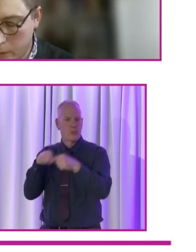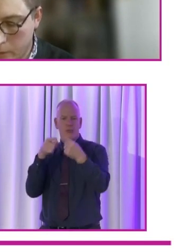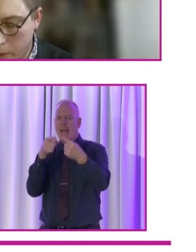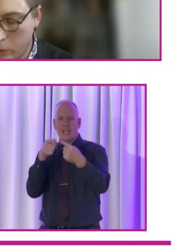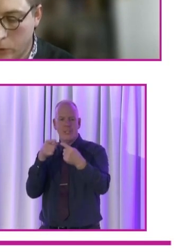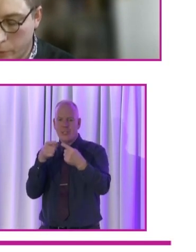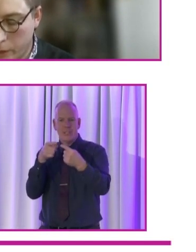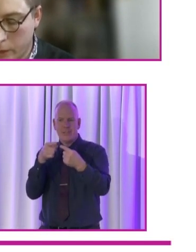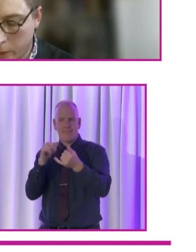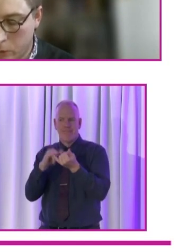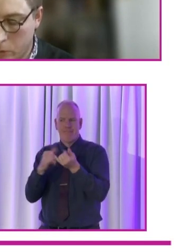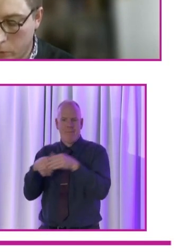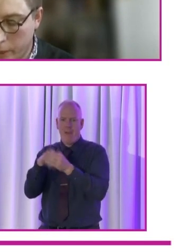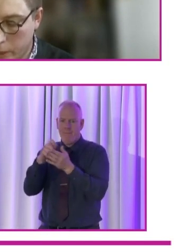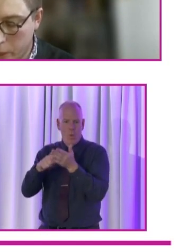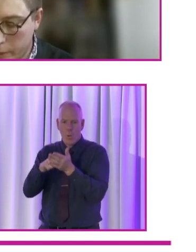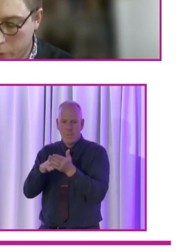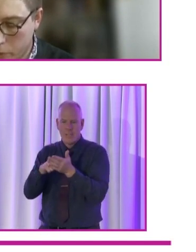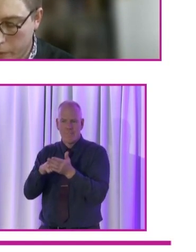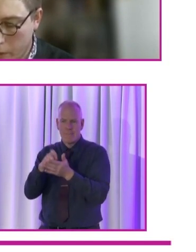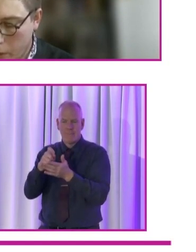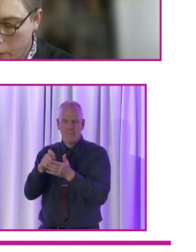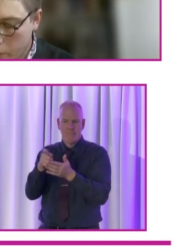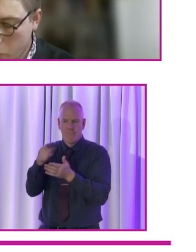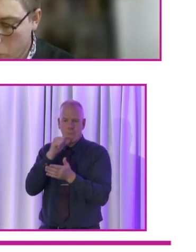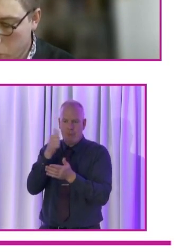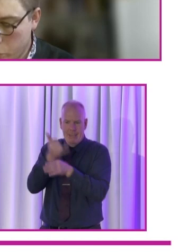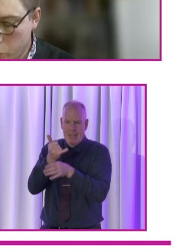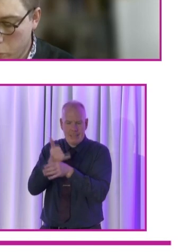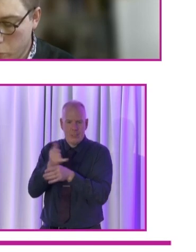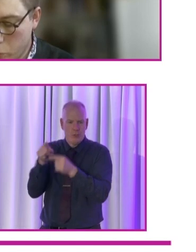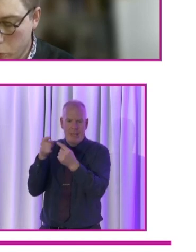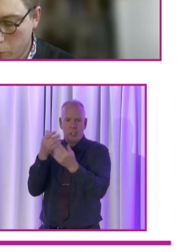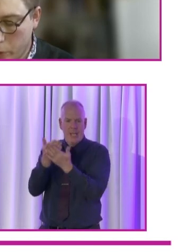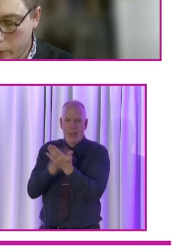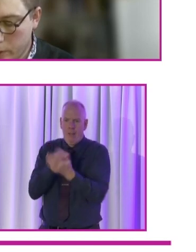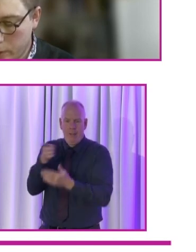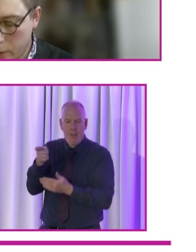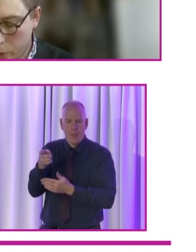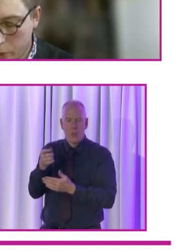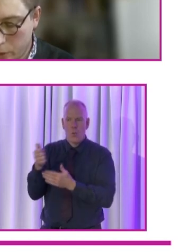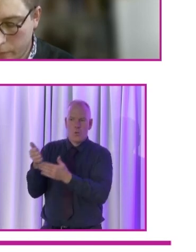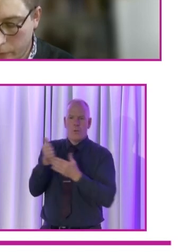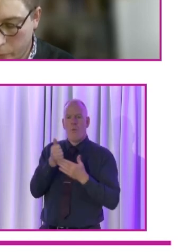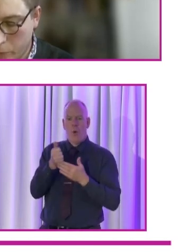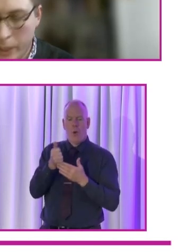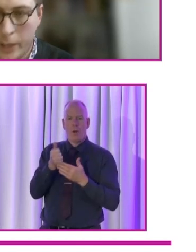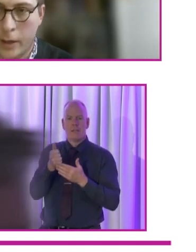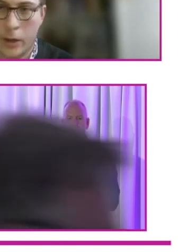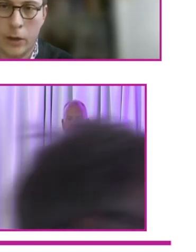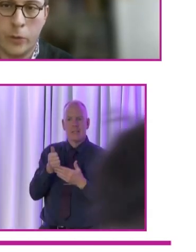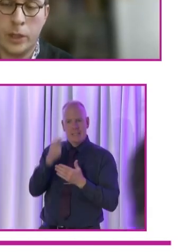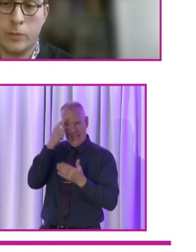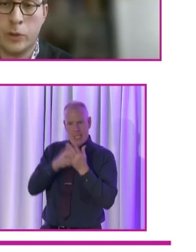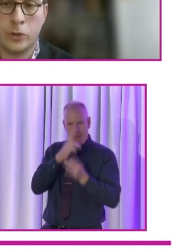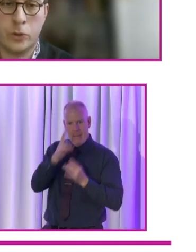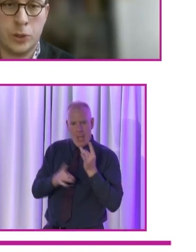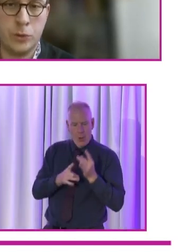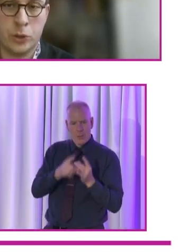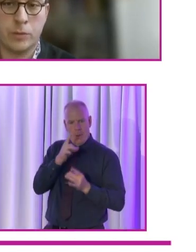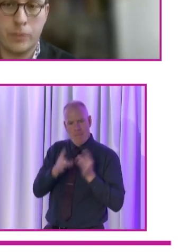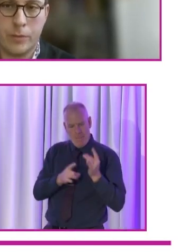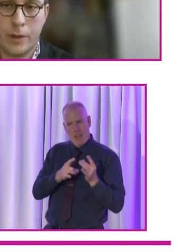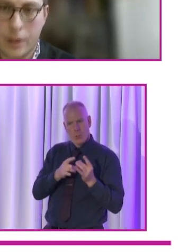to participate in the European elections through legal challenge. So to supporting this initiative, it would make a really